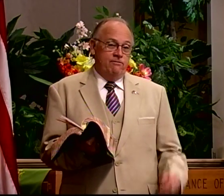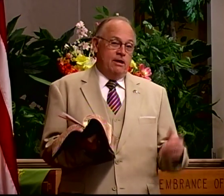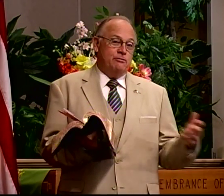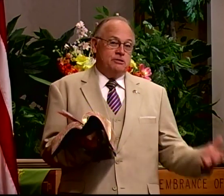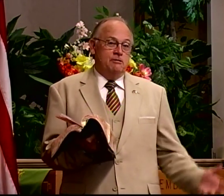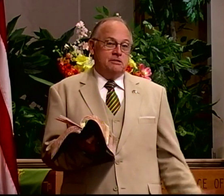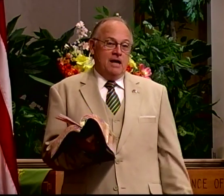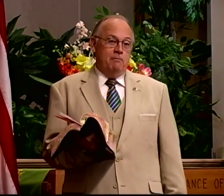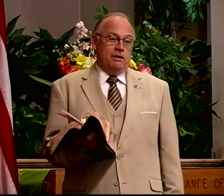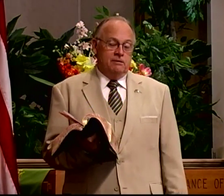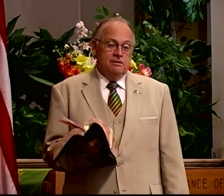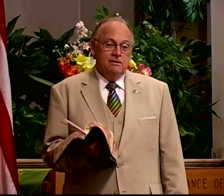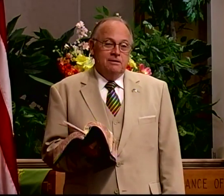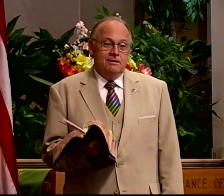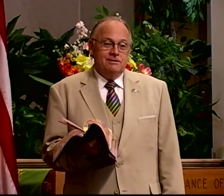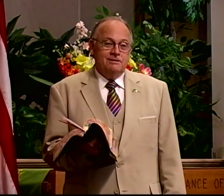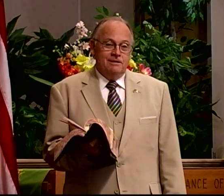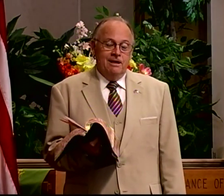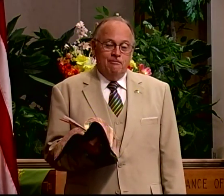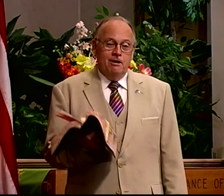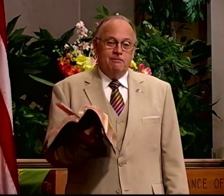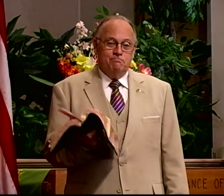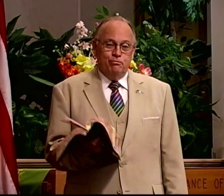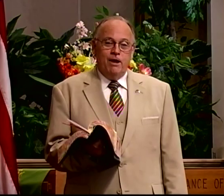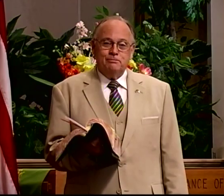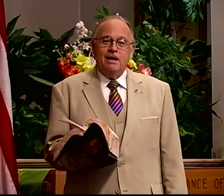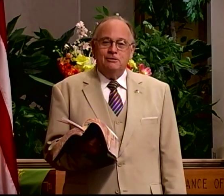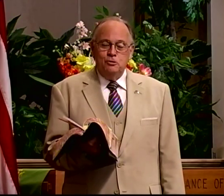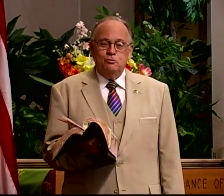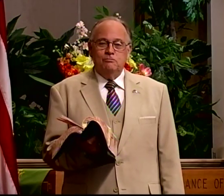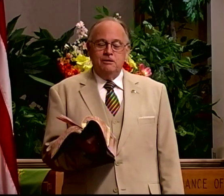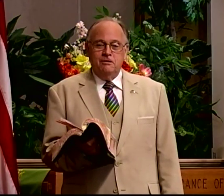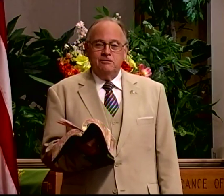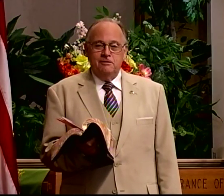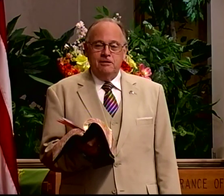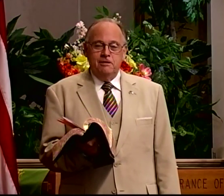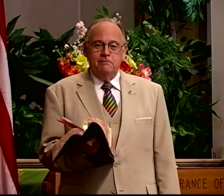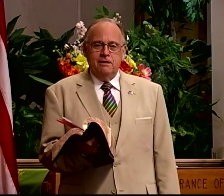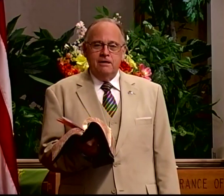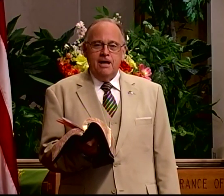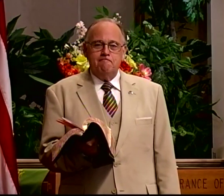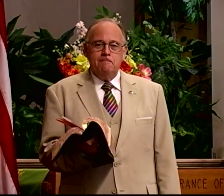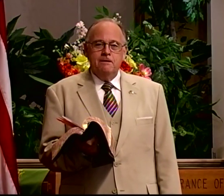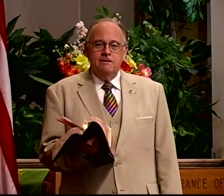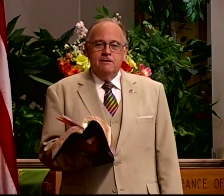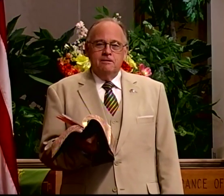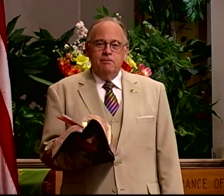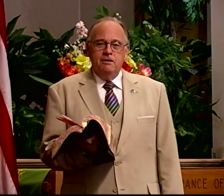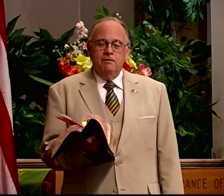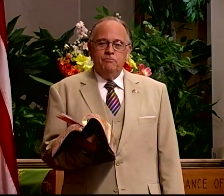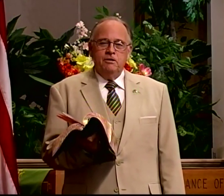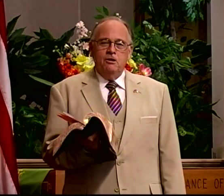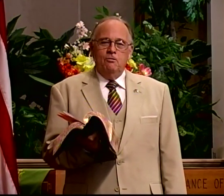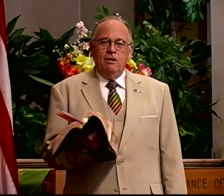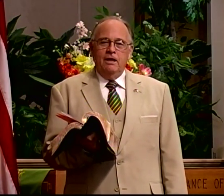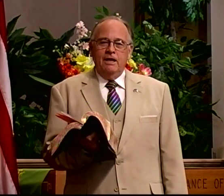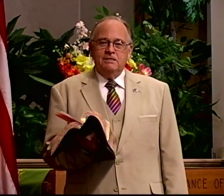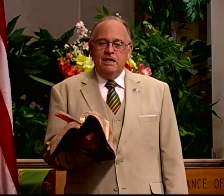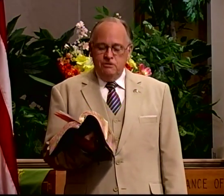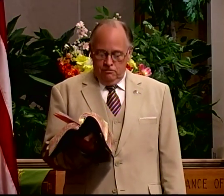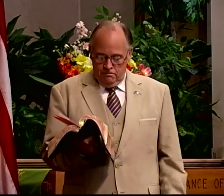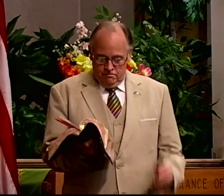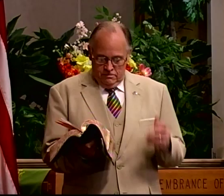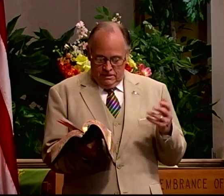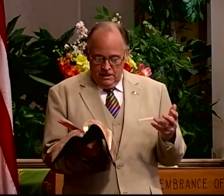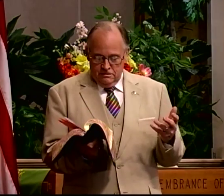said, do you have any other series coming? And I said, yeah, well, perhaps I do. And we talked a little bit about that. But, you know, I